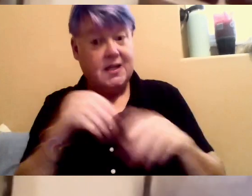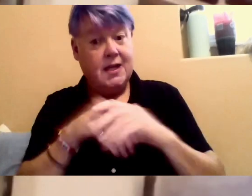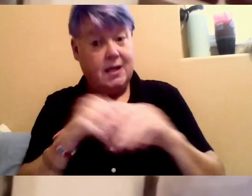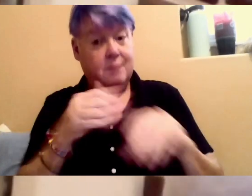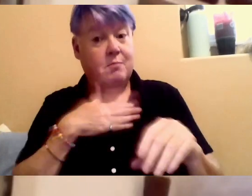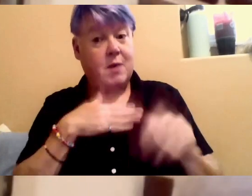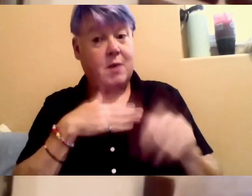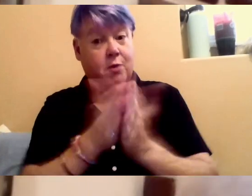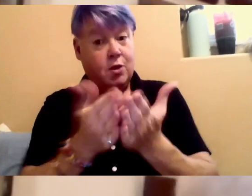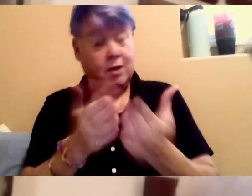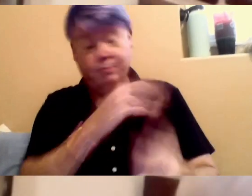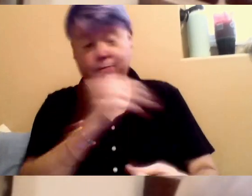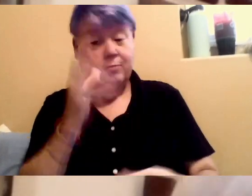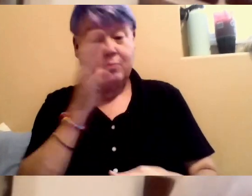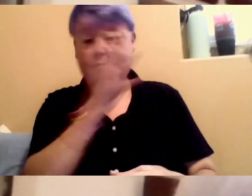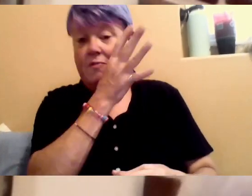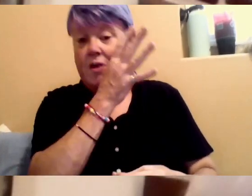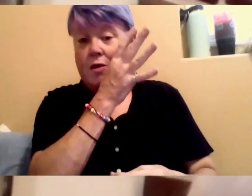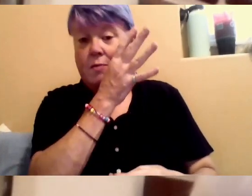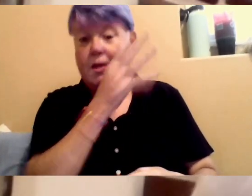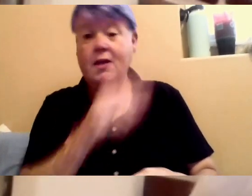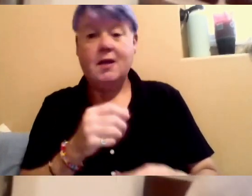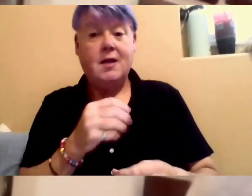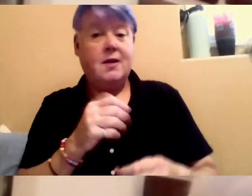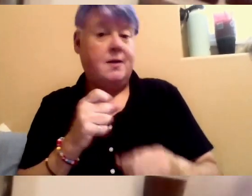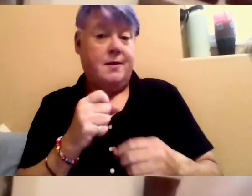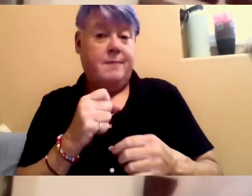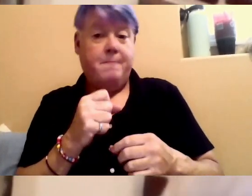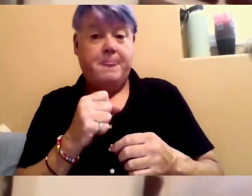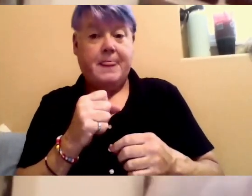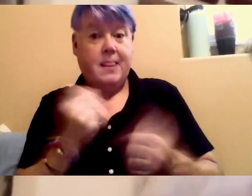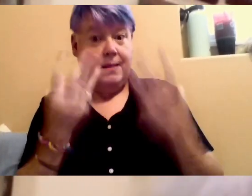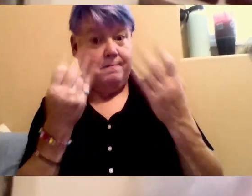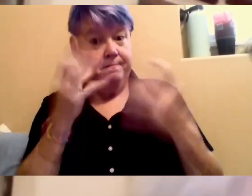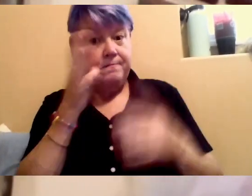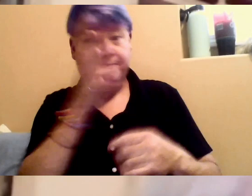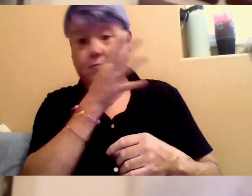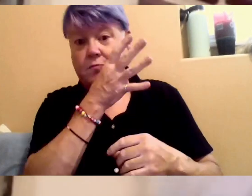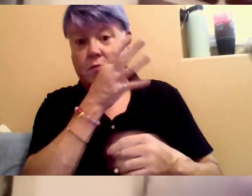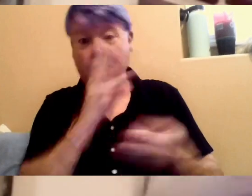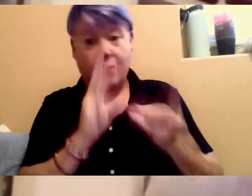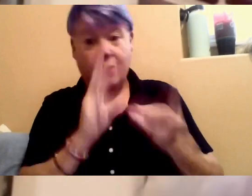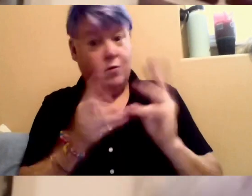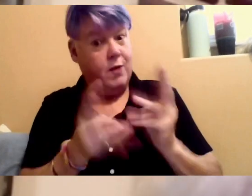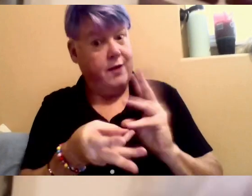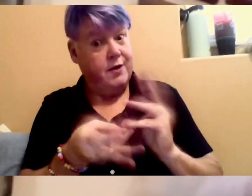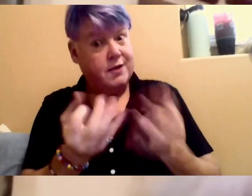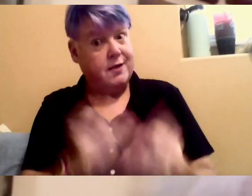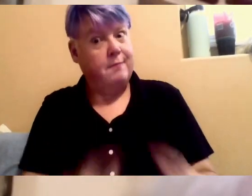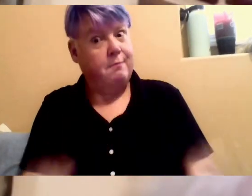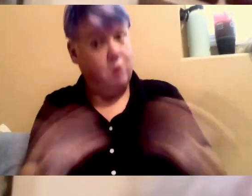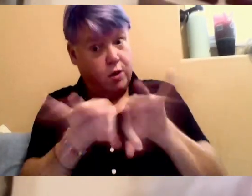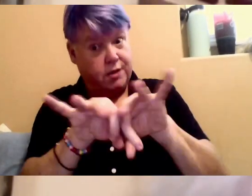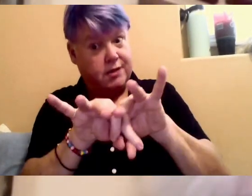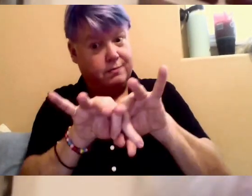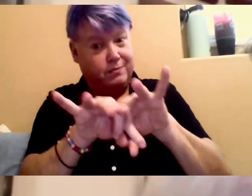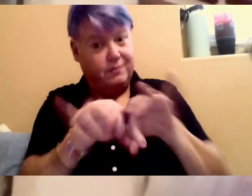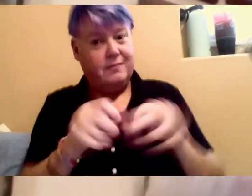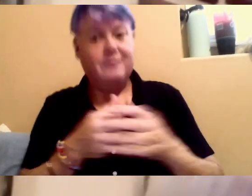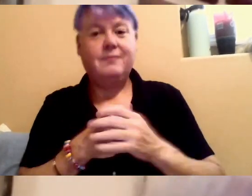farming community, and to the farms, the weather is all that matters,